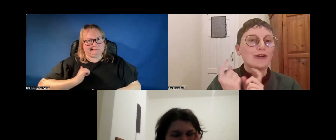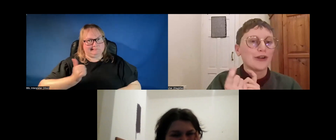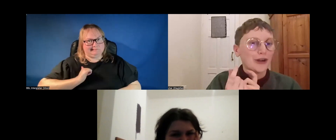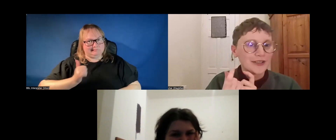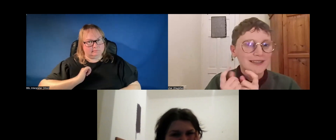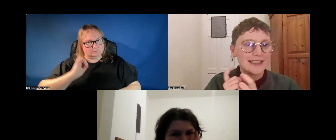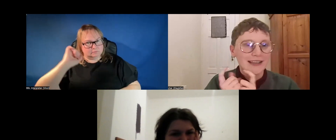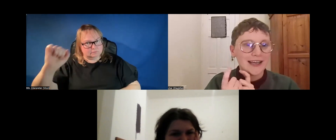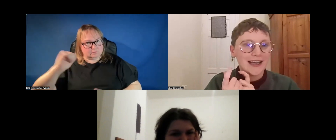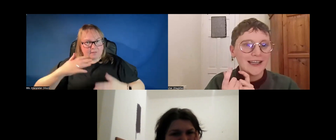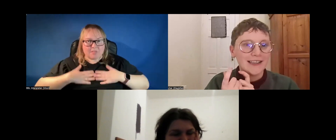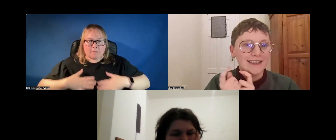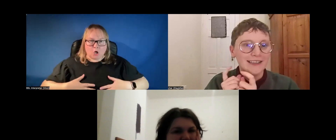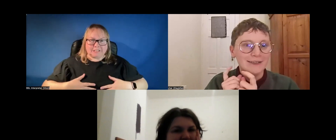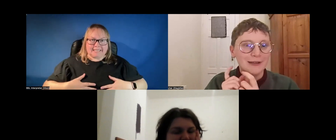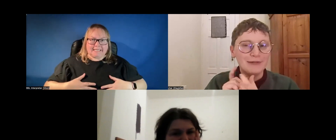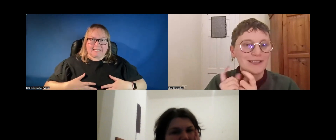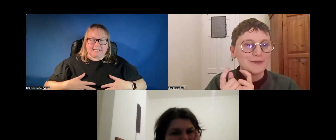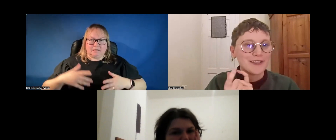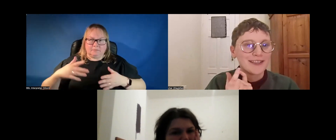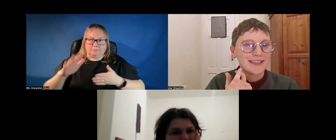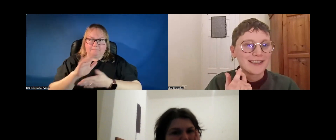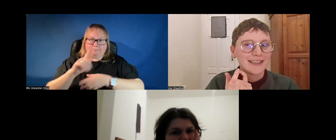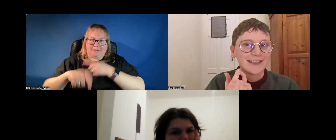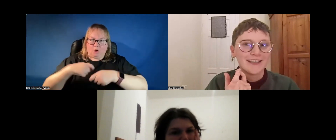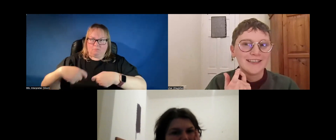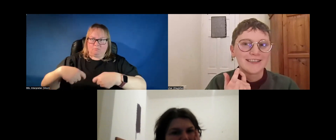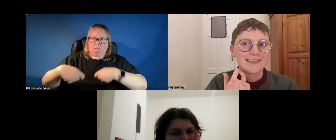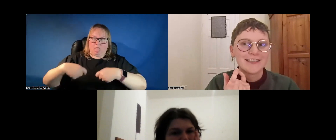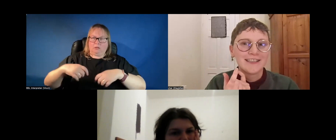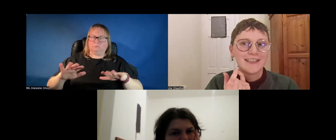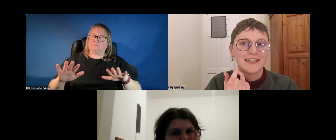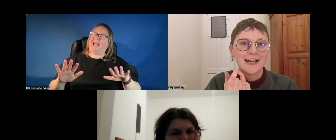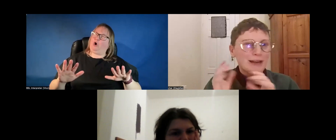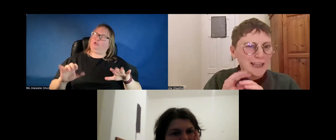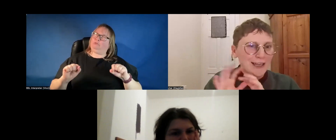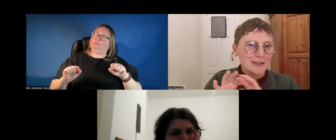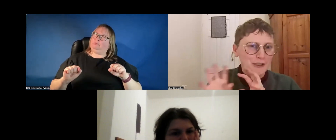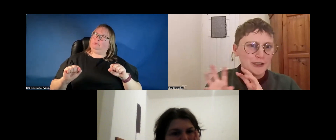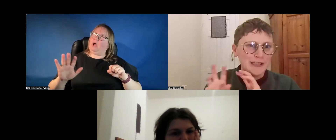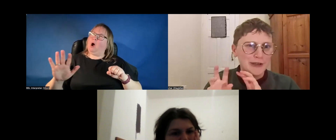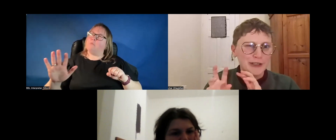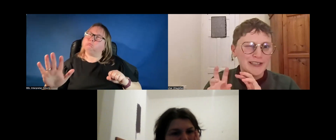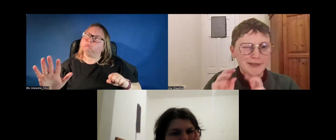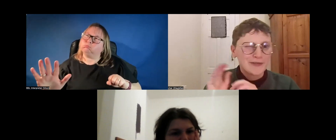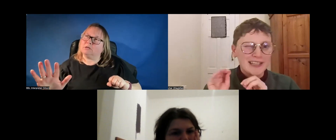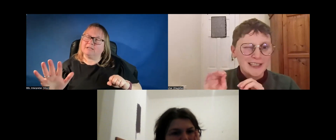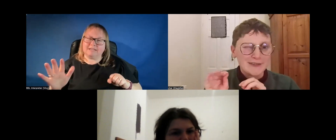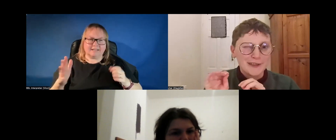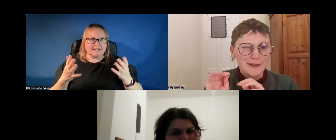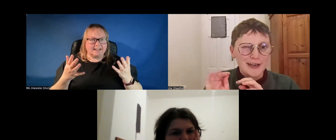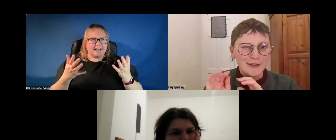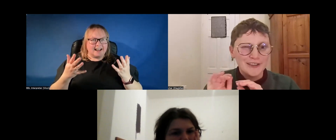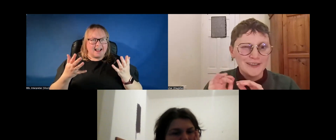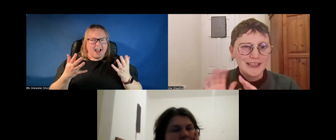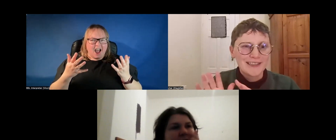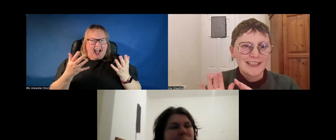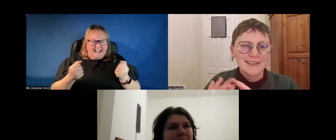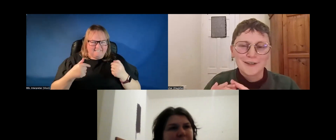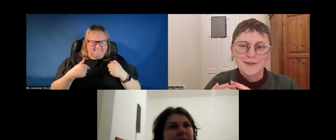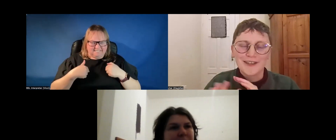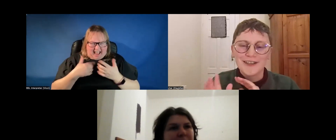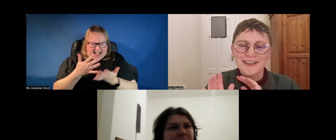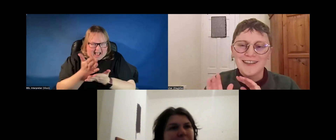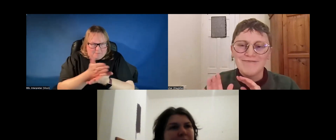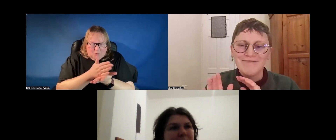kind of paradox in there, and maybe some of this thinking that is I mean, I like the gooey, knotty stuff that's hard to figure out and make